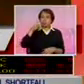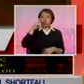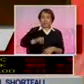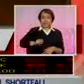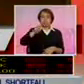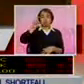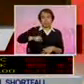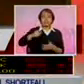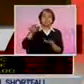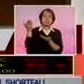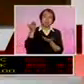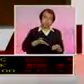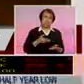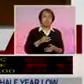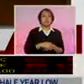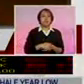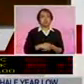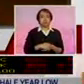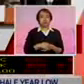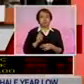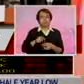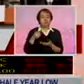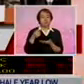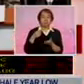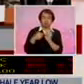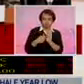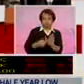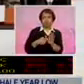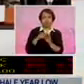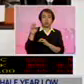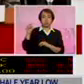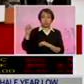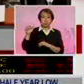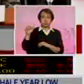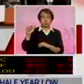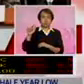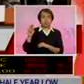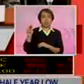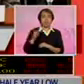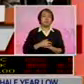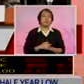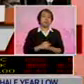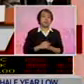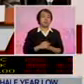the subpoena that you brought to this court. The SALN, Your Honor. The SALN.